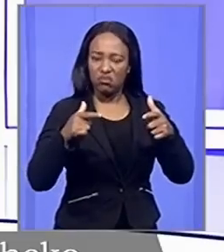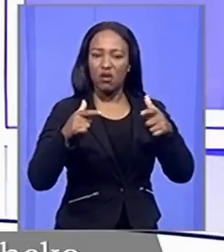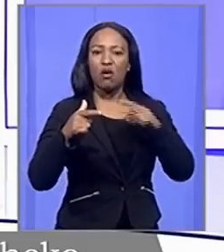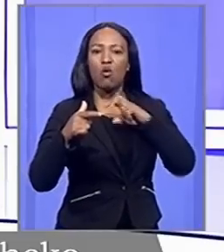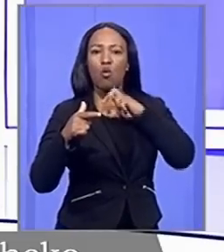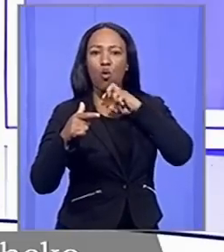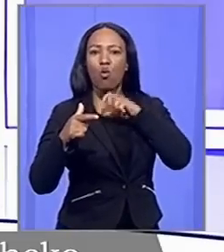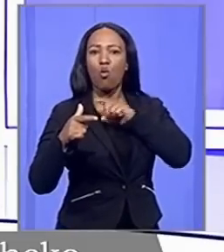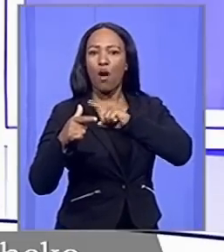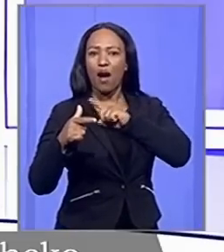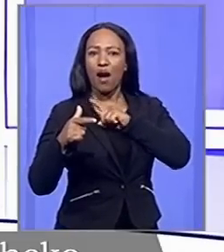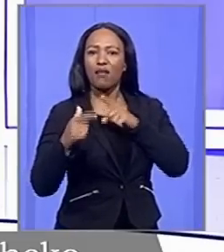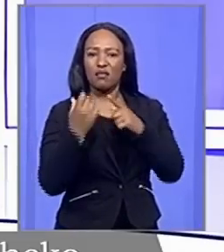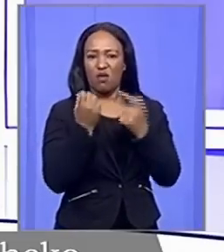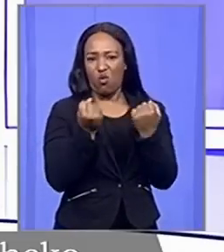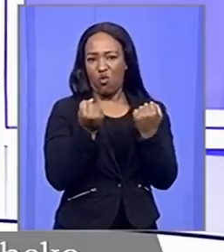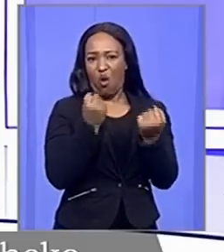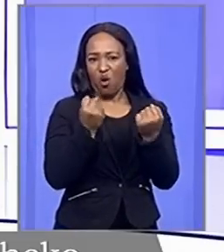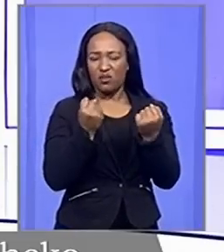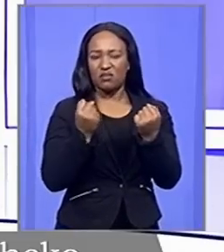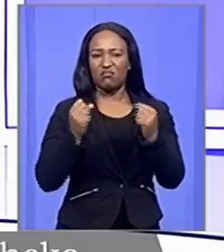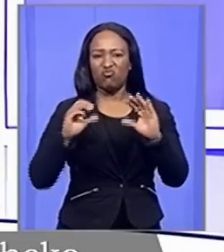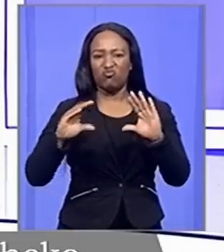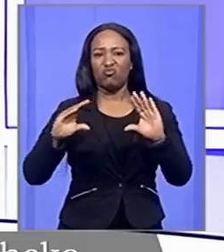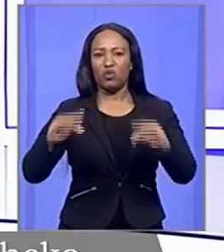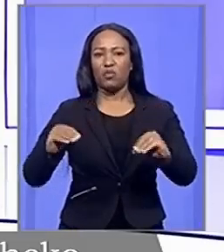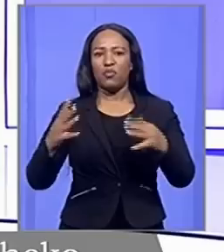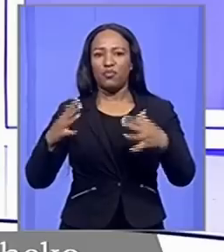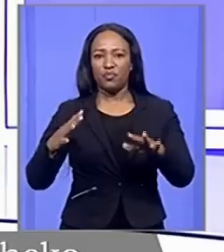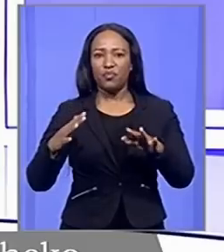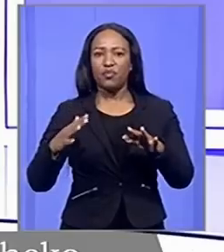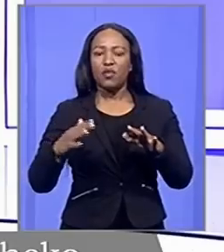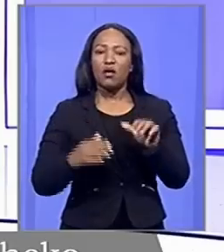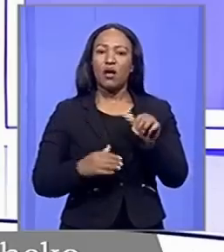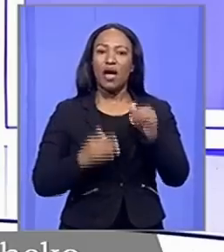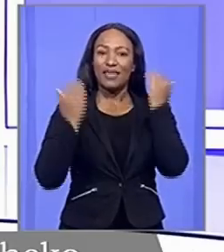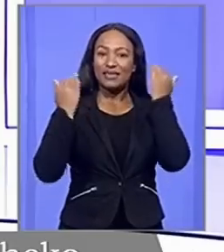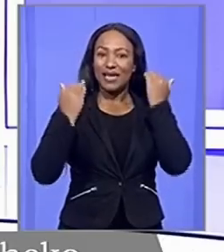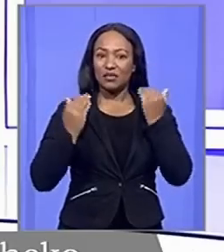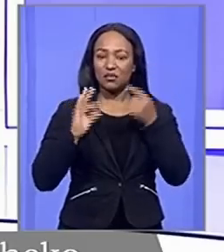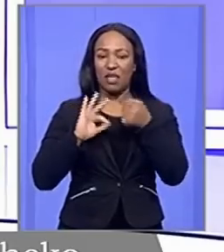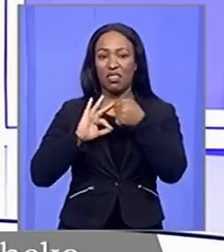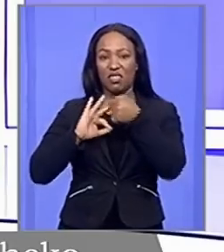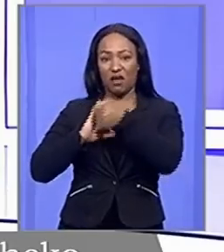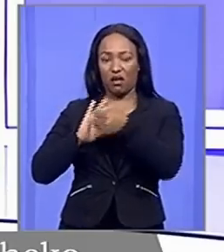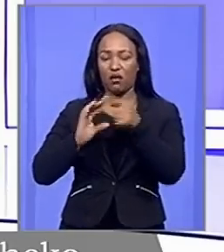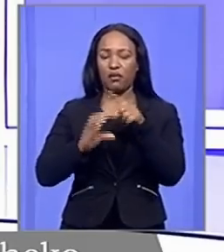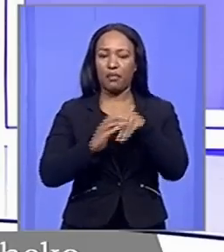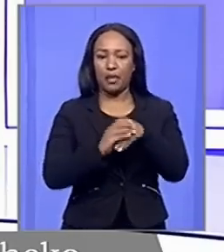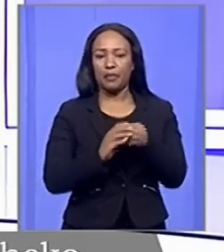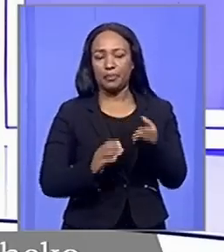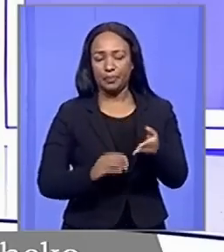ka mokgwa wa kgorotsheko. Molato wo o theleditšwego ke baahlodi ba bararo kgorotsheko ga bjale.